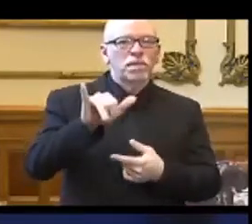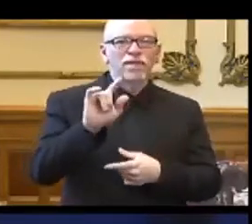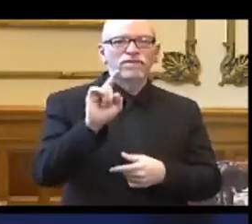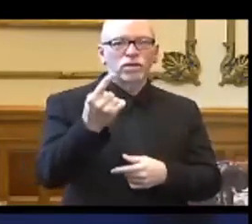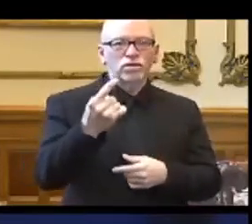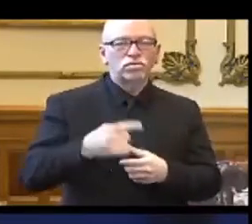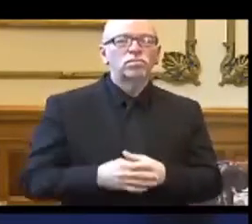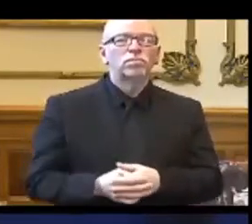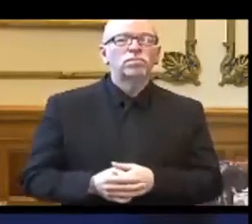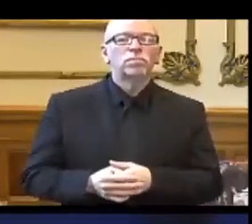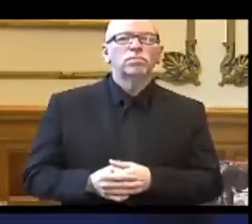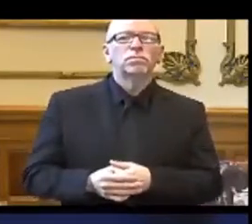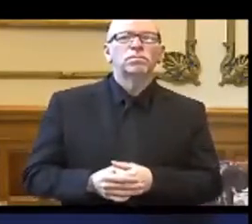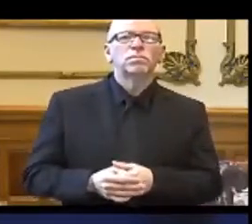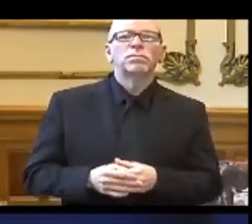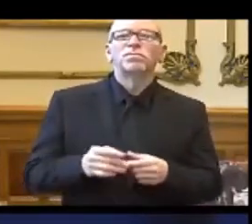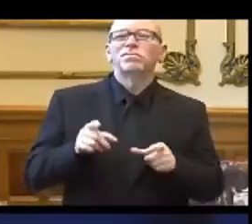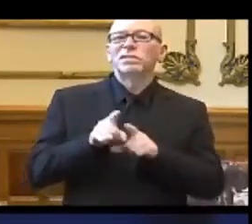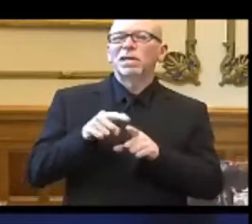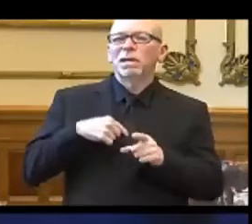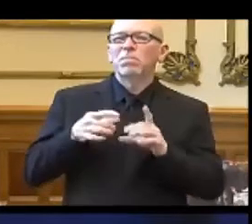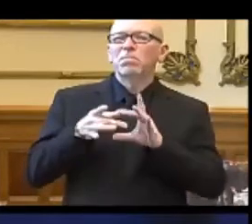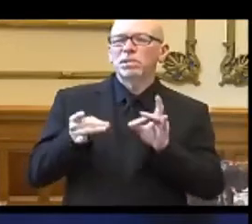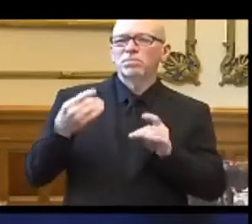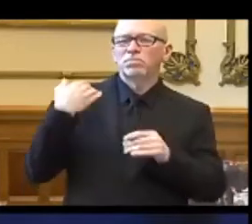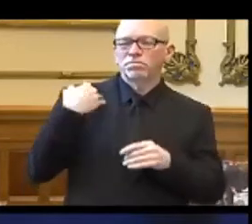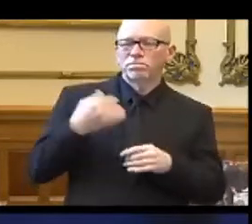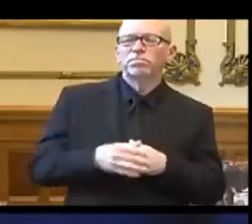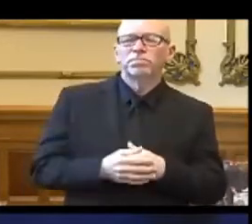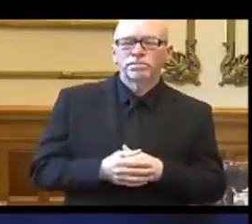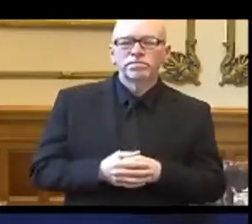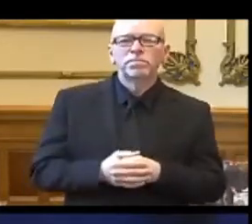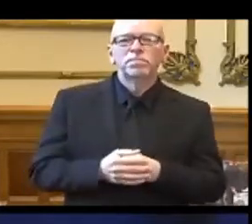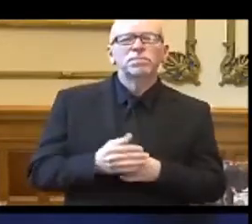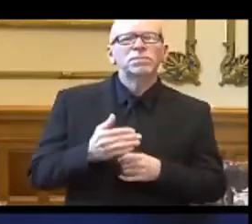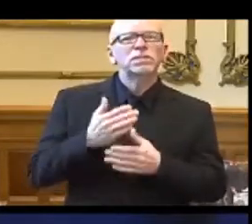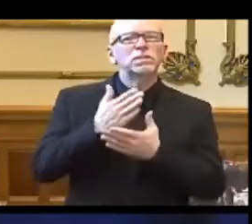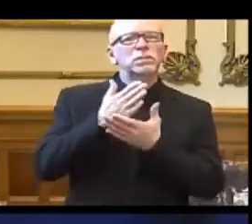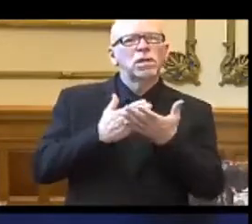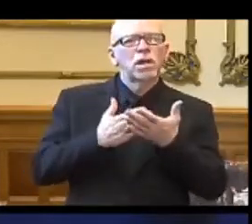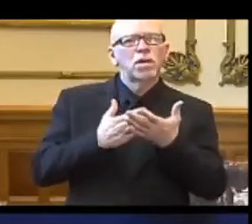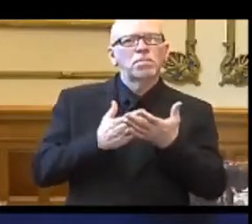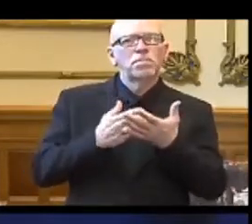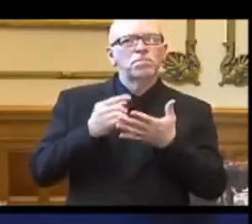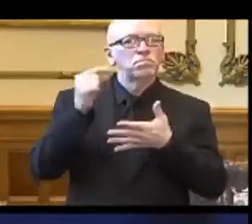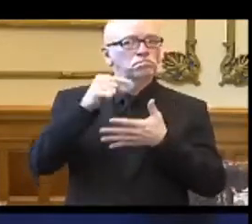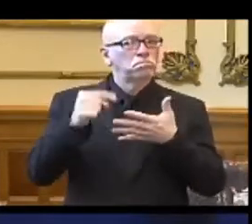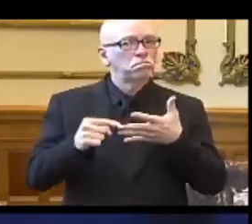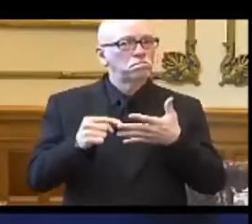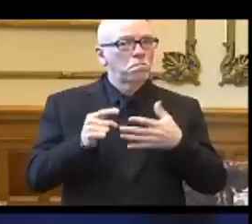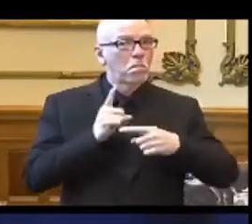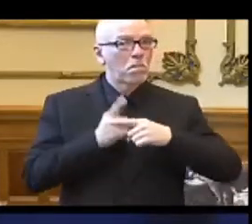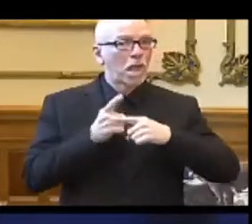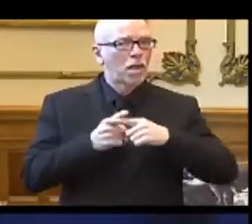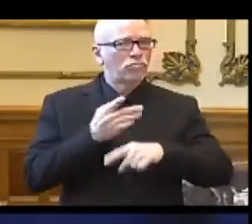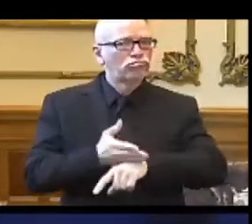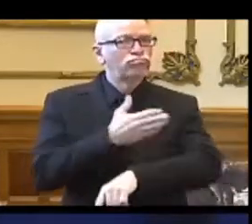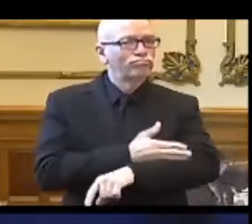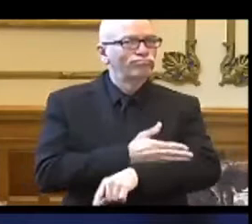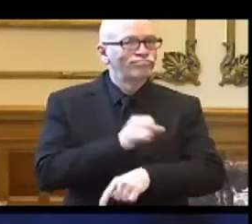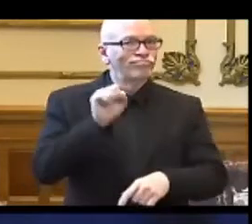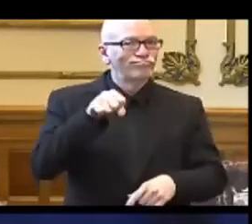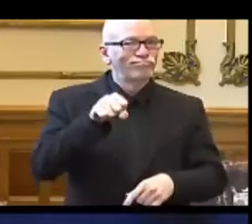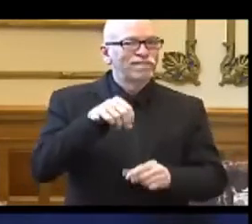1. And as I mentioned, there are some points of positive progress included in